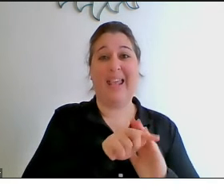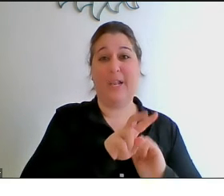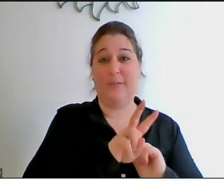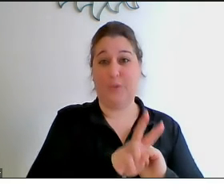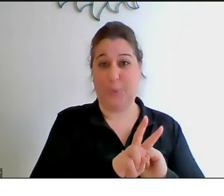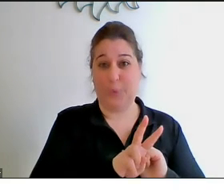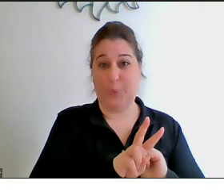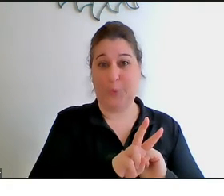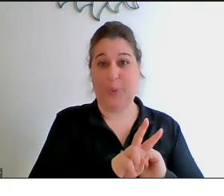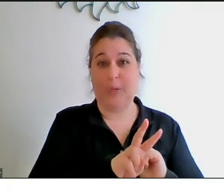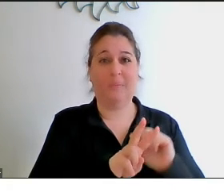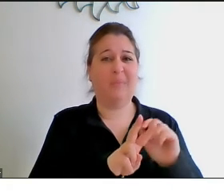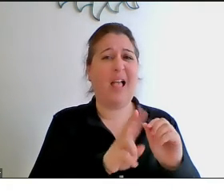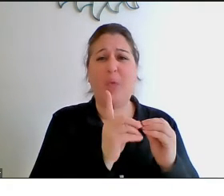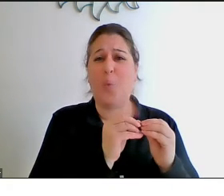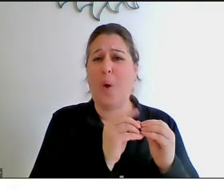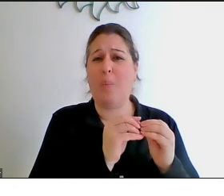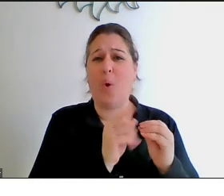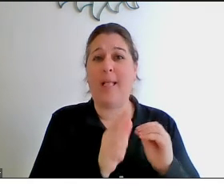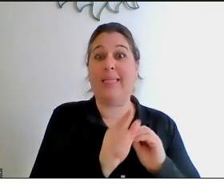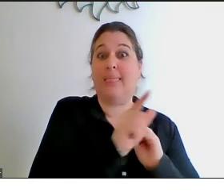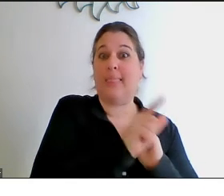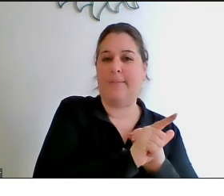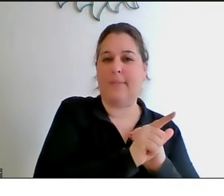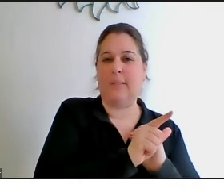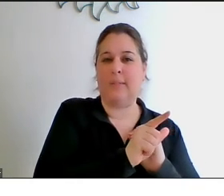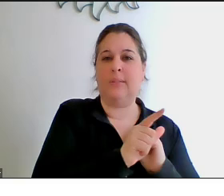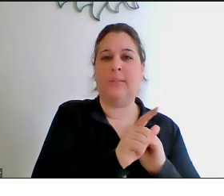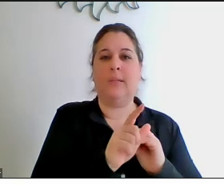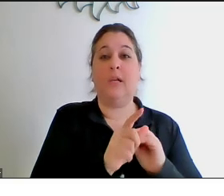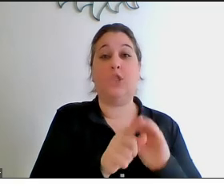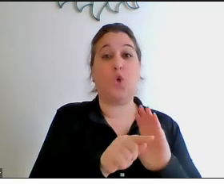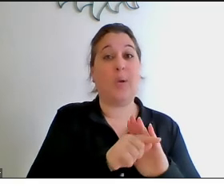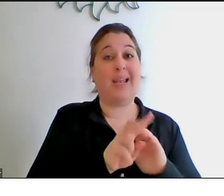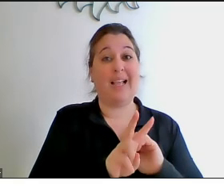go one more to the left, and here we are,